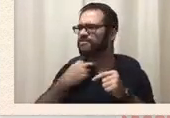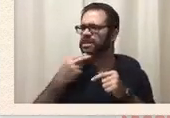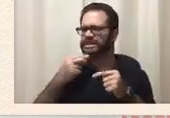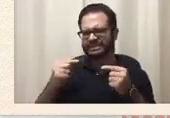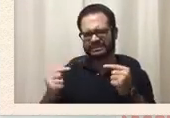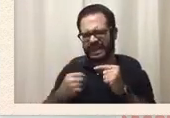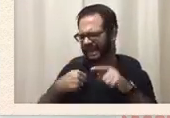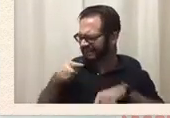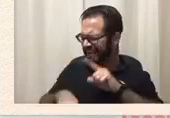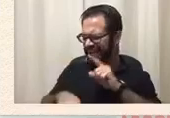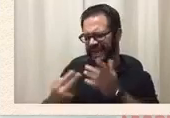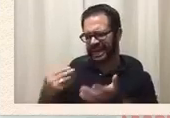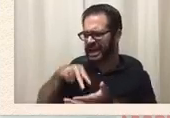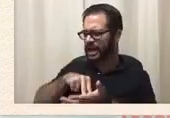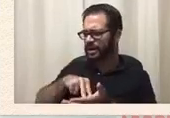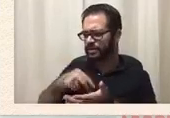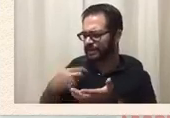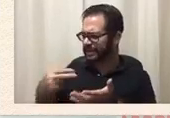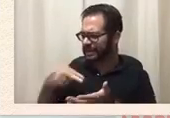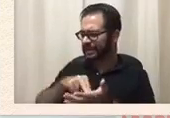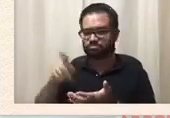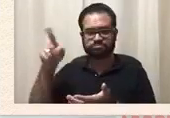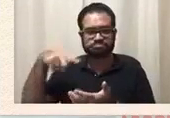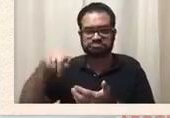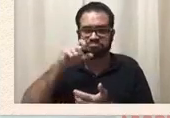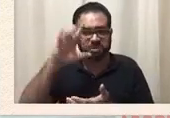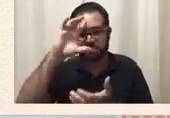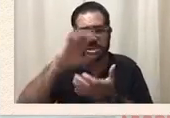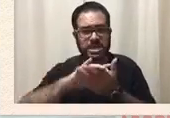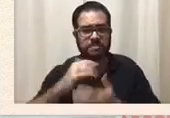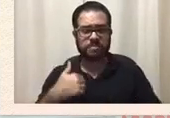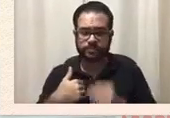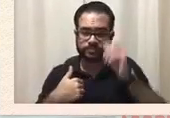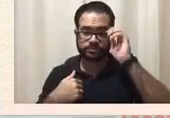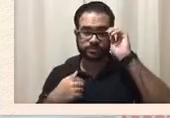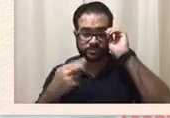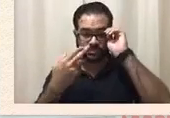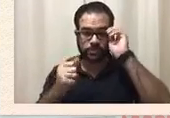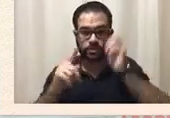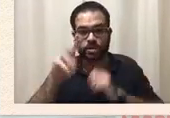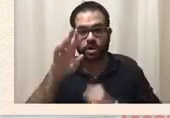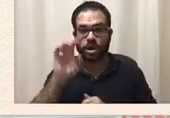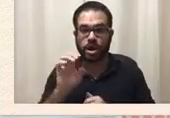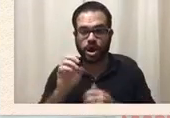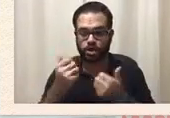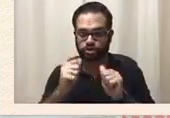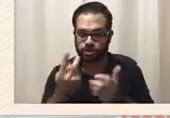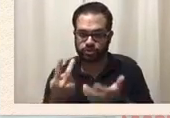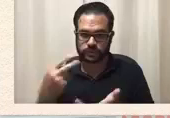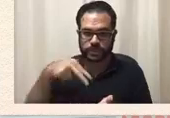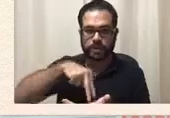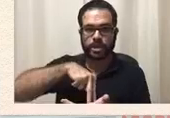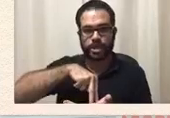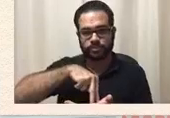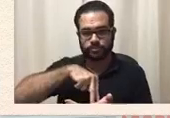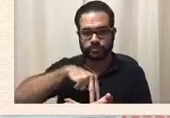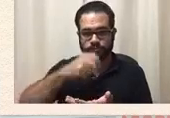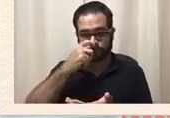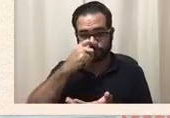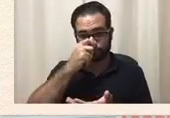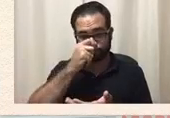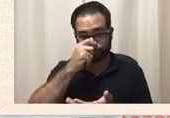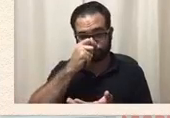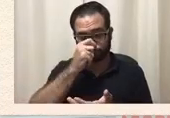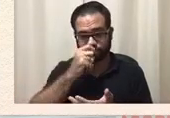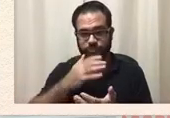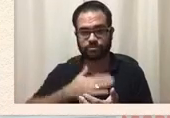They didn't believe me. Hawk and Jake tried to stand me up. My legs went out from